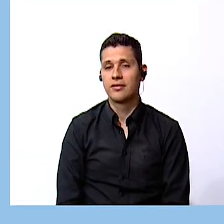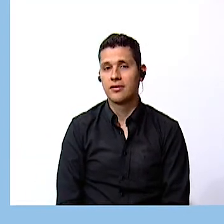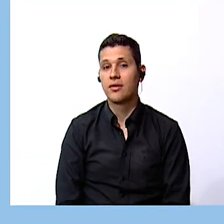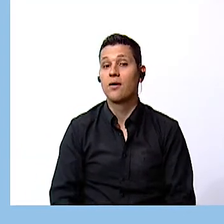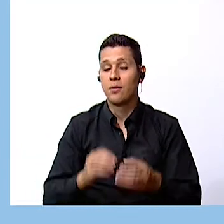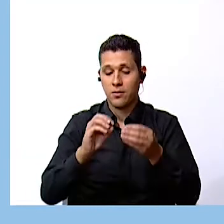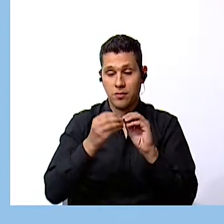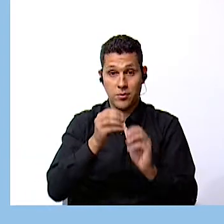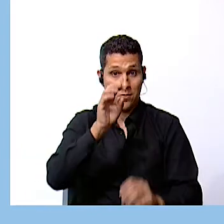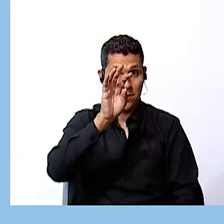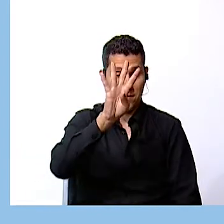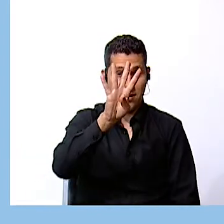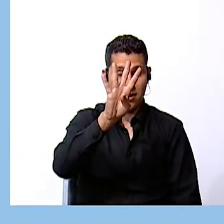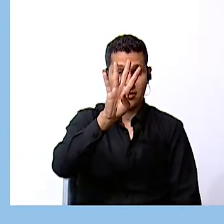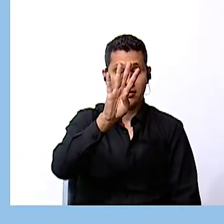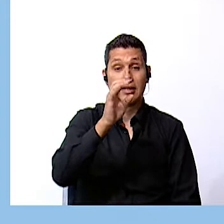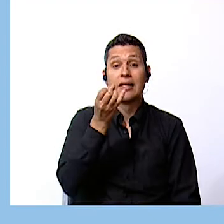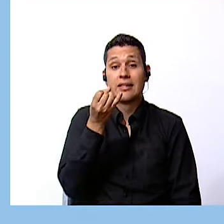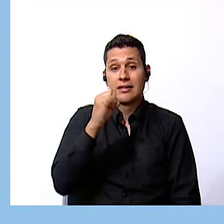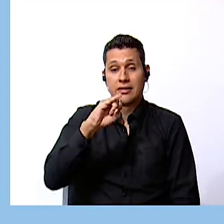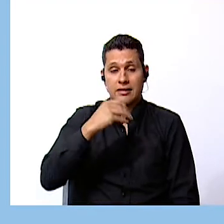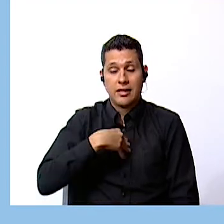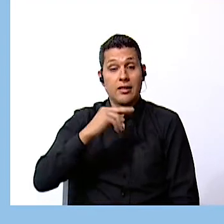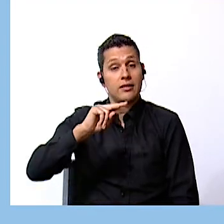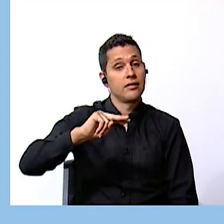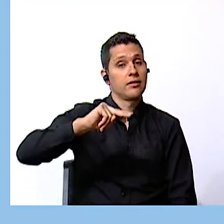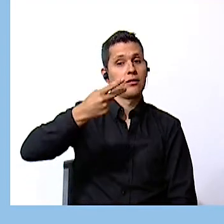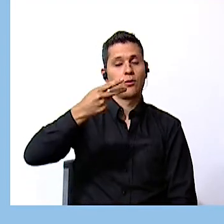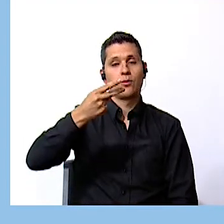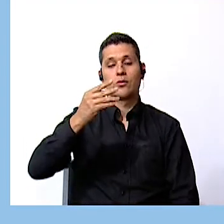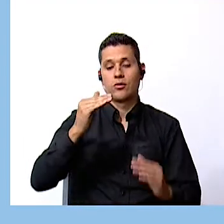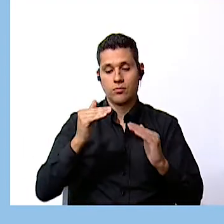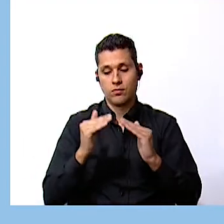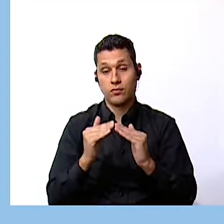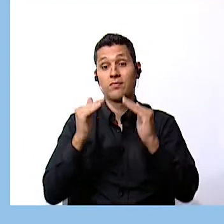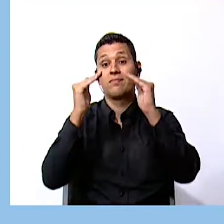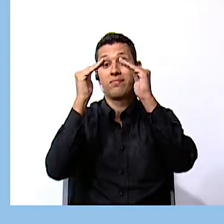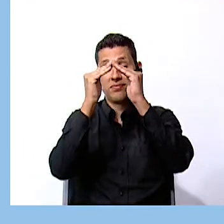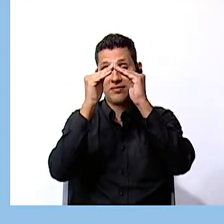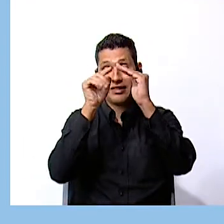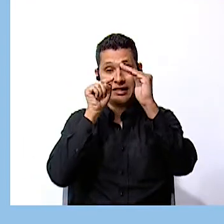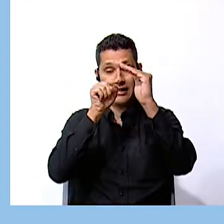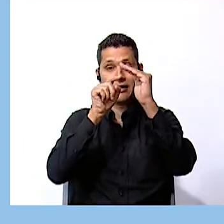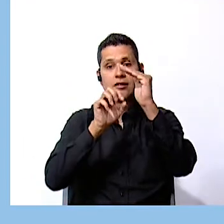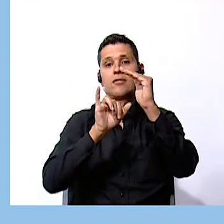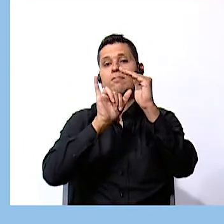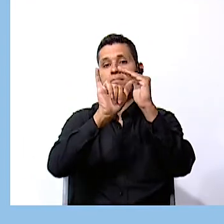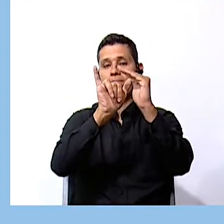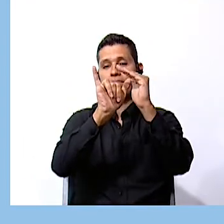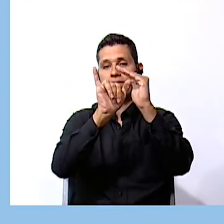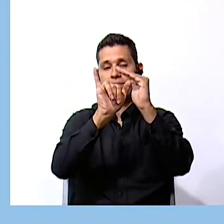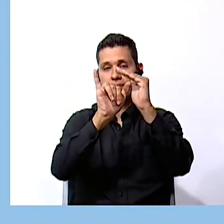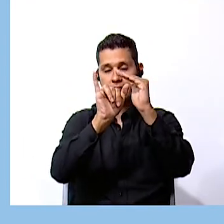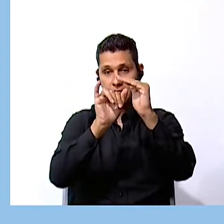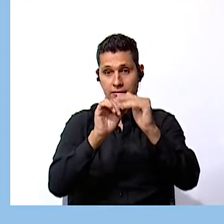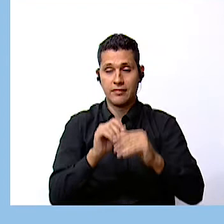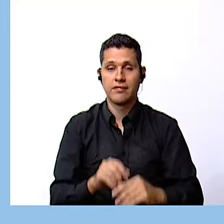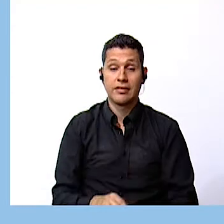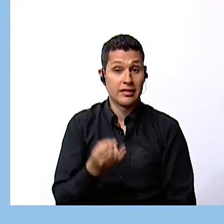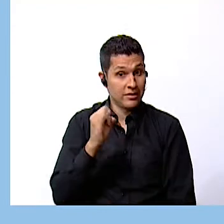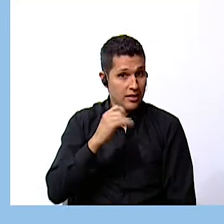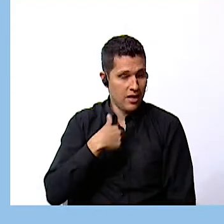Number 4, stay on the second floor. Nos mantenemos en el segundo piso. Sí hay,